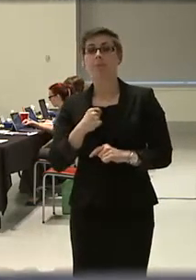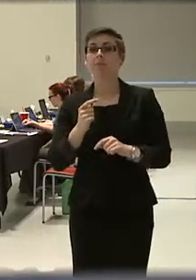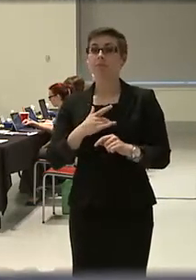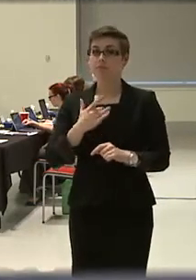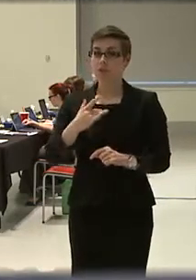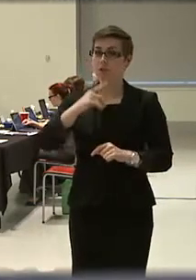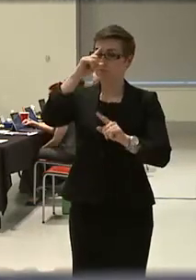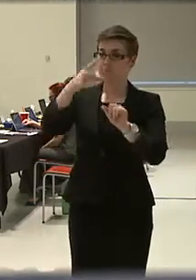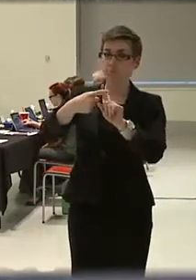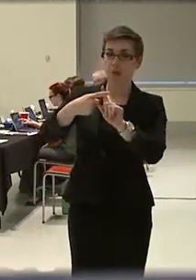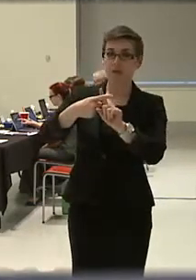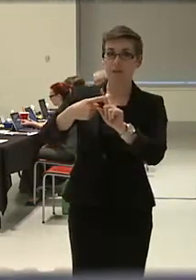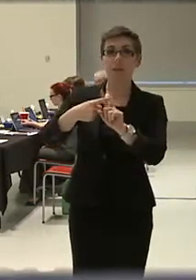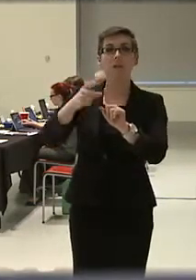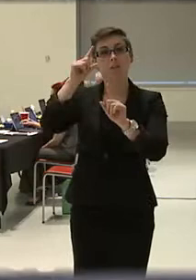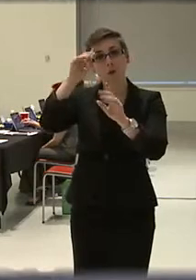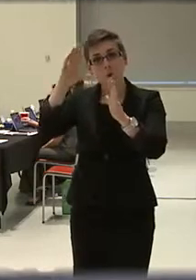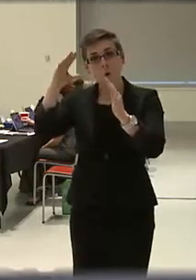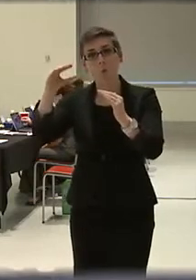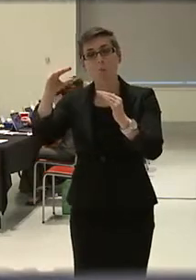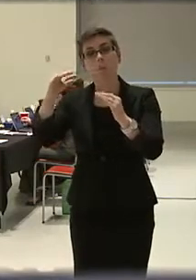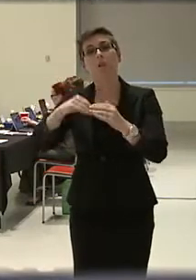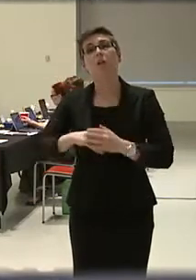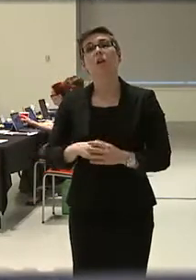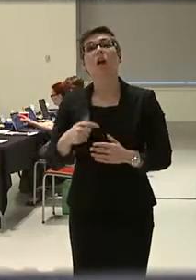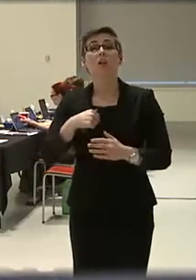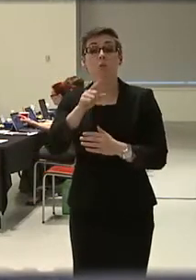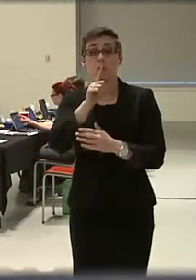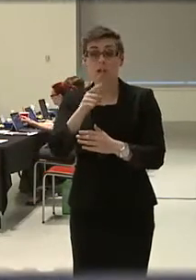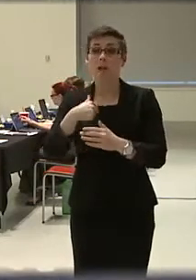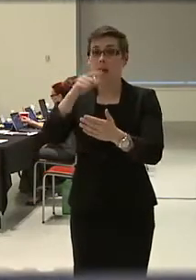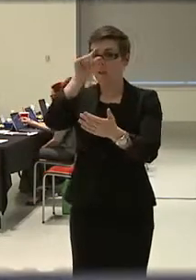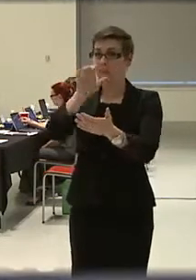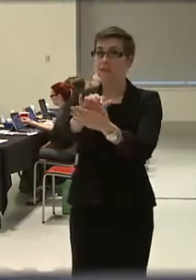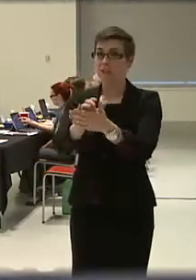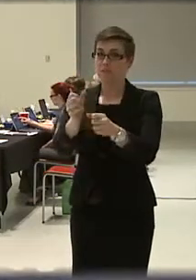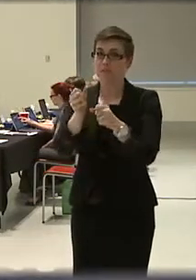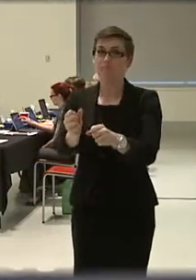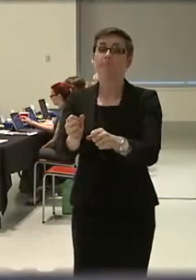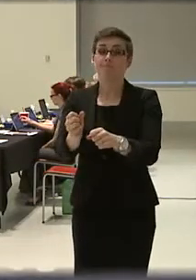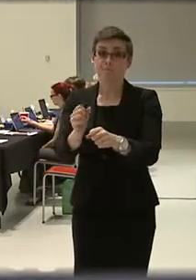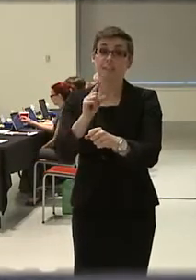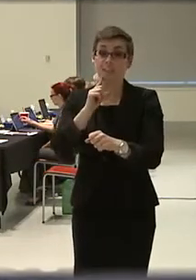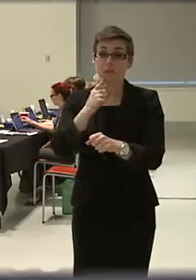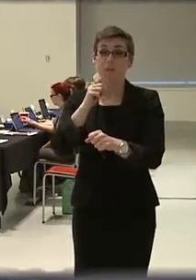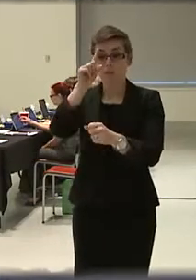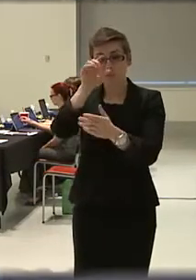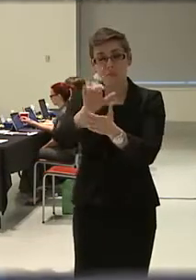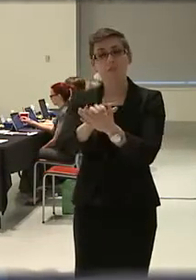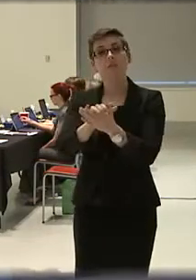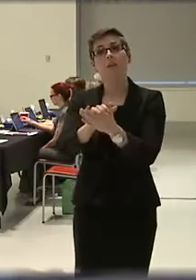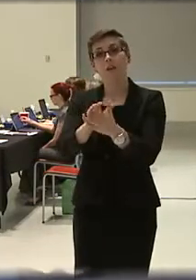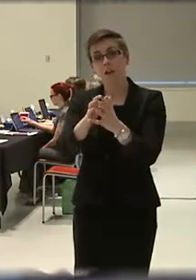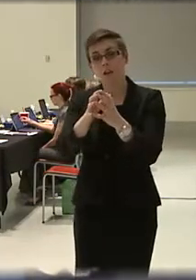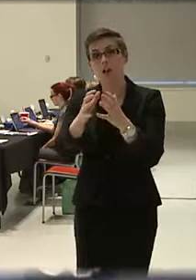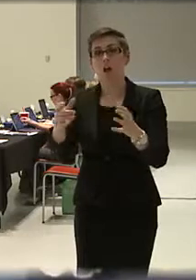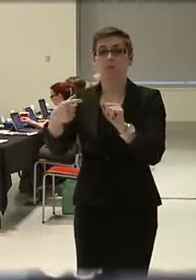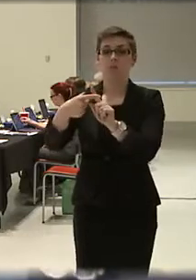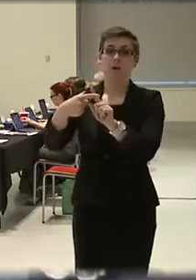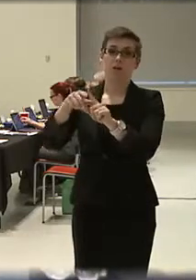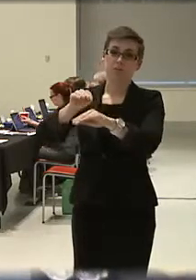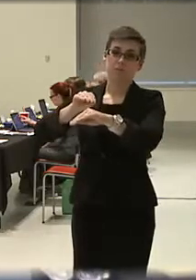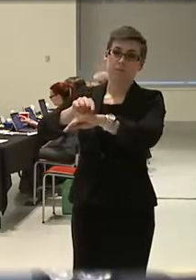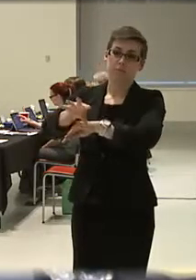positive and hopeful, and I truly believe, very sincerely, that a lot of good is going to come out